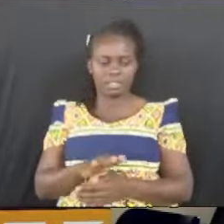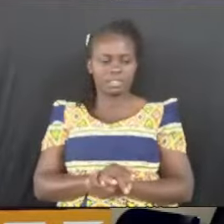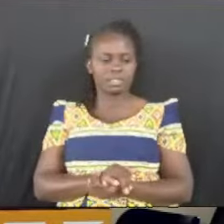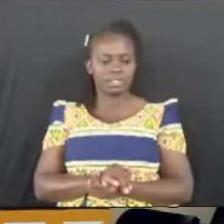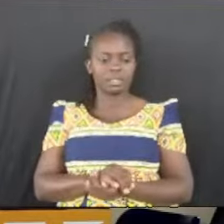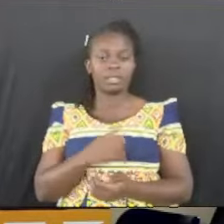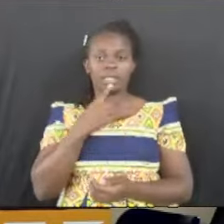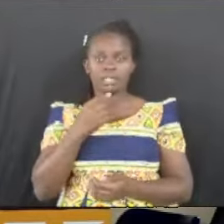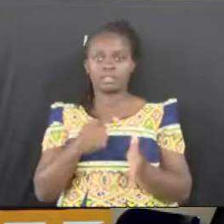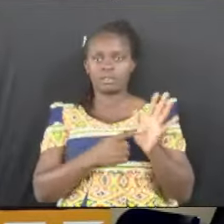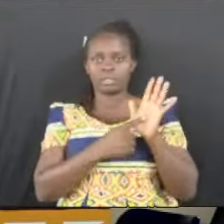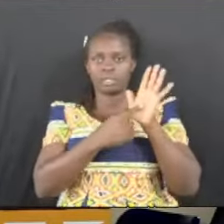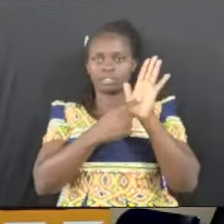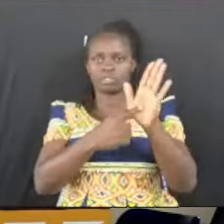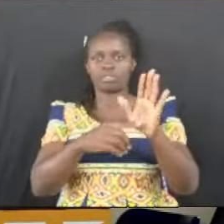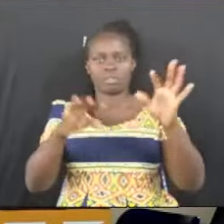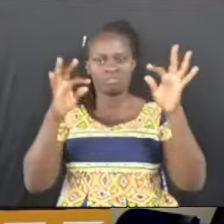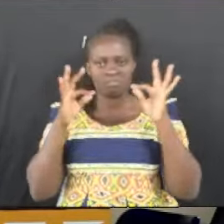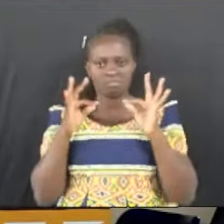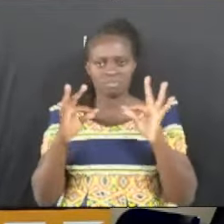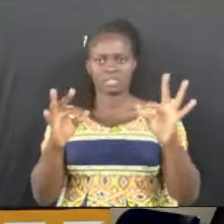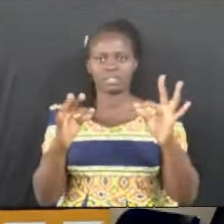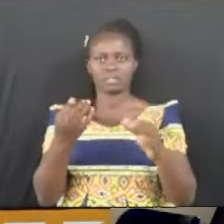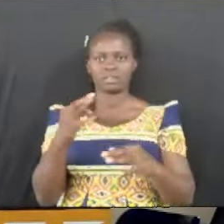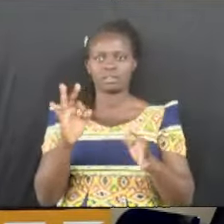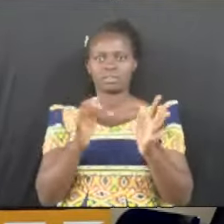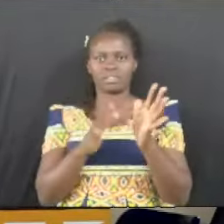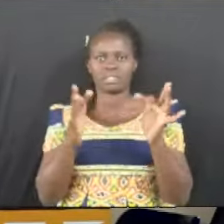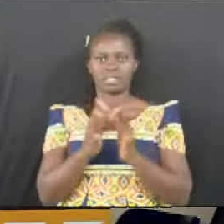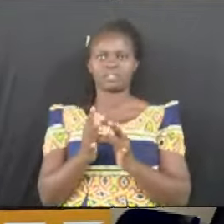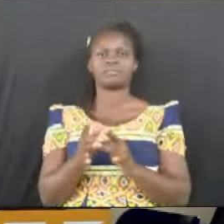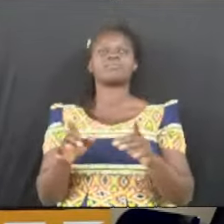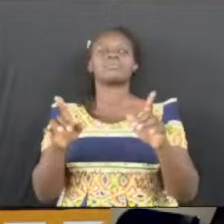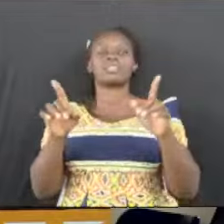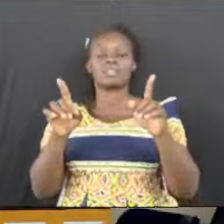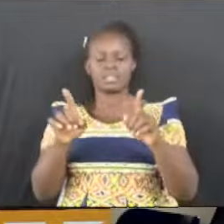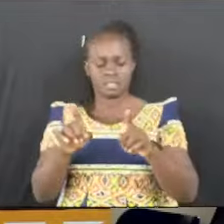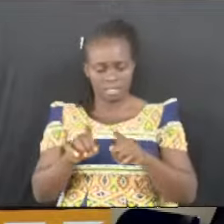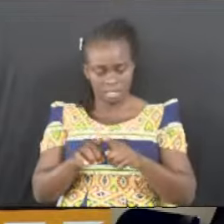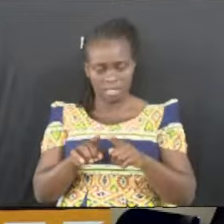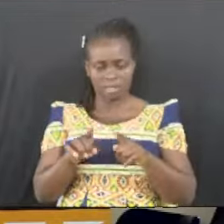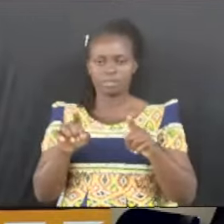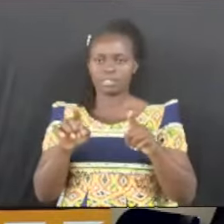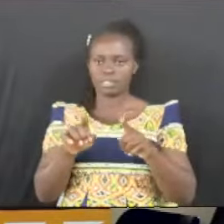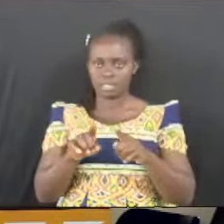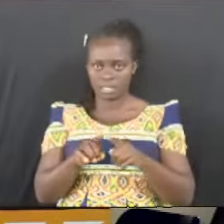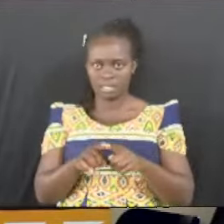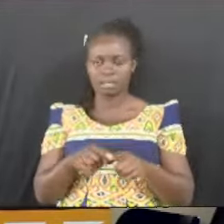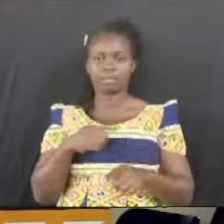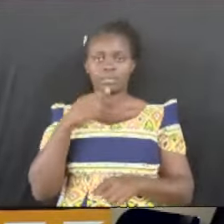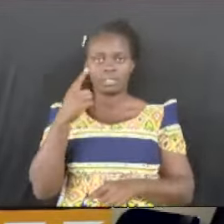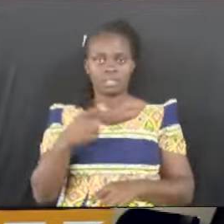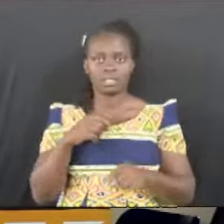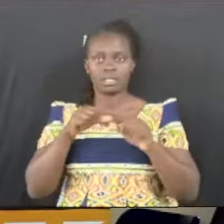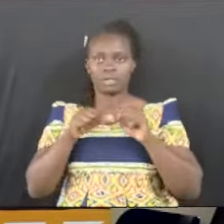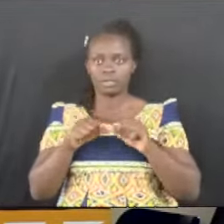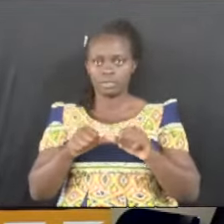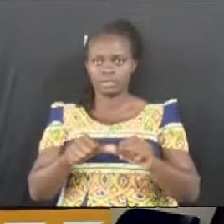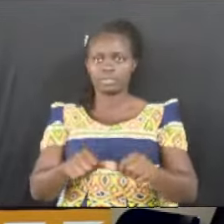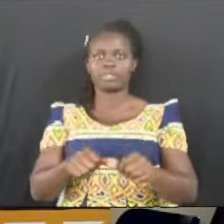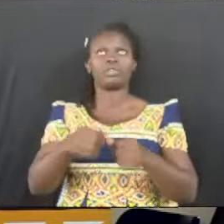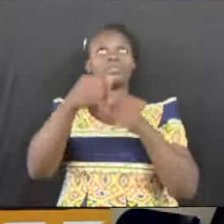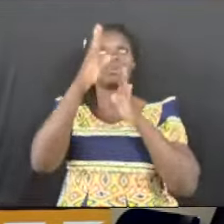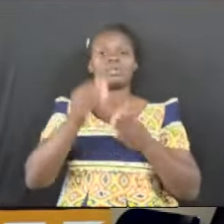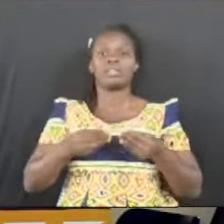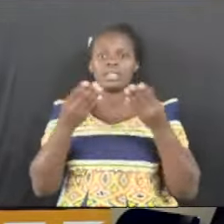the excellencies of Jesus. And I can say the same thing. He is the giver of life to each one of us,